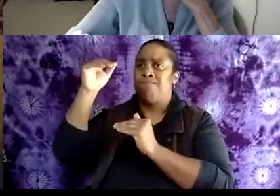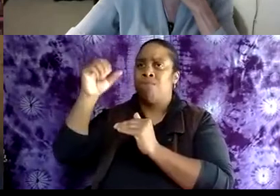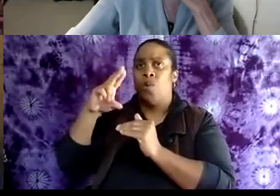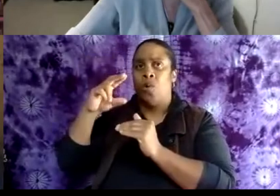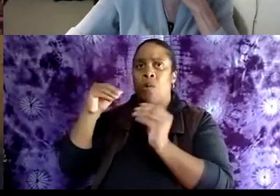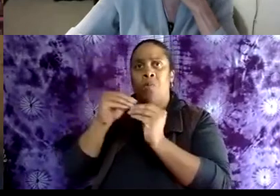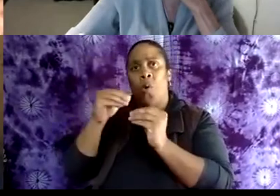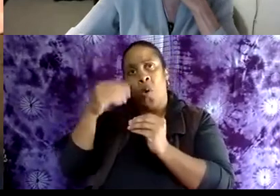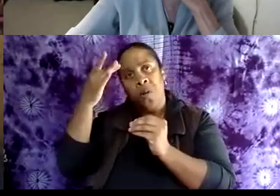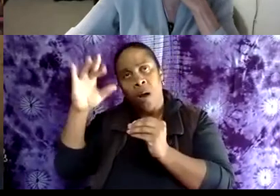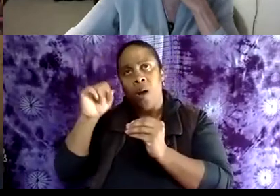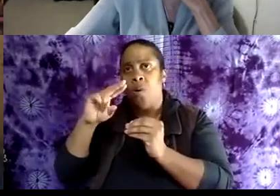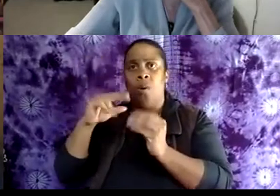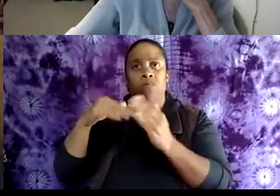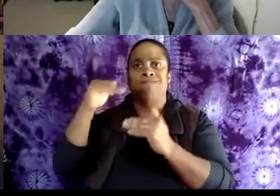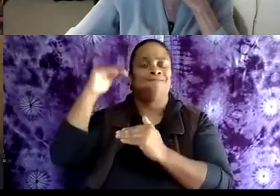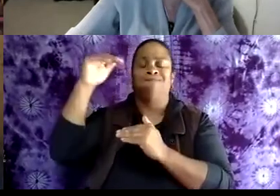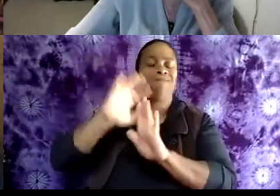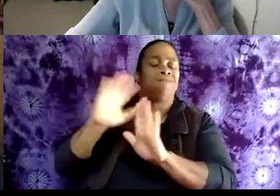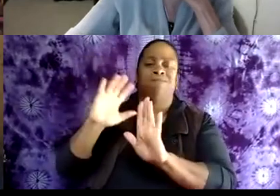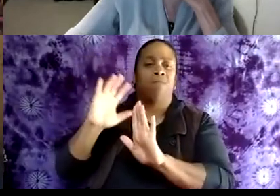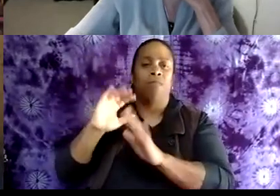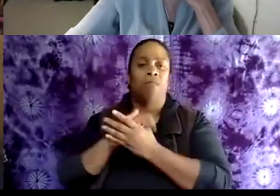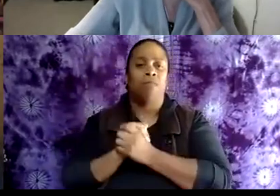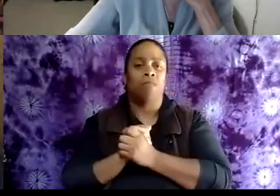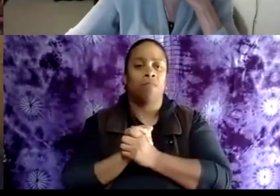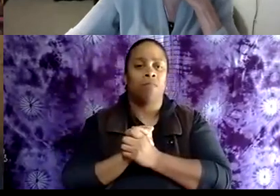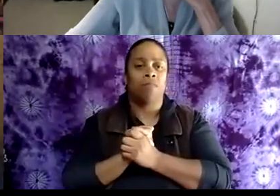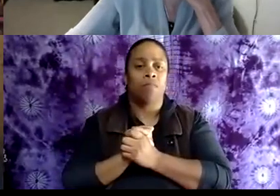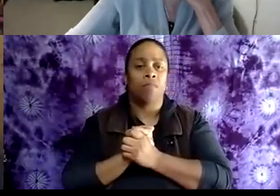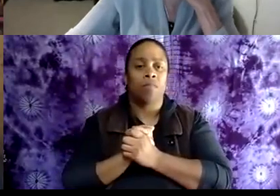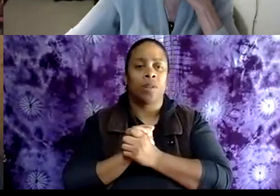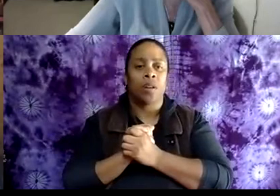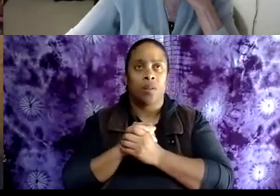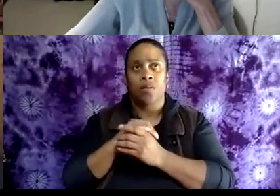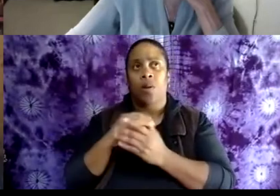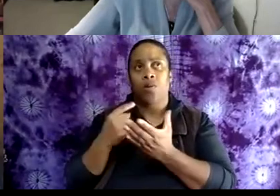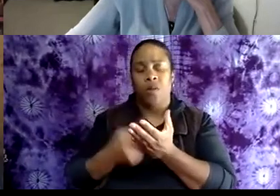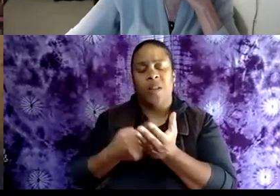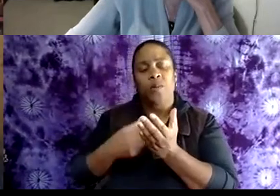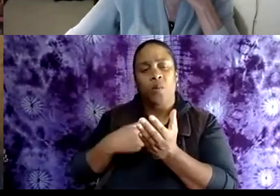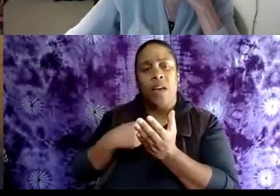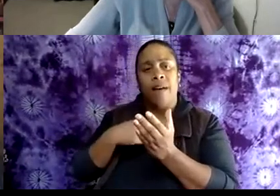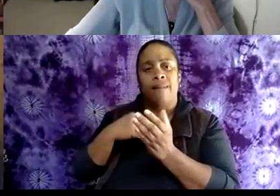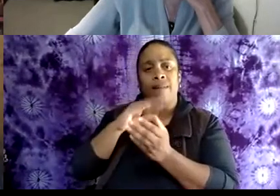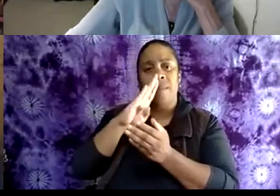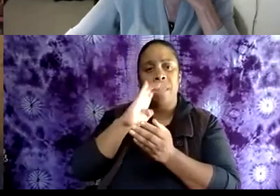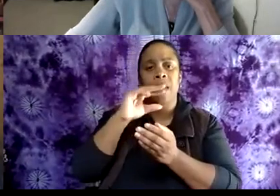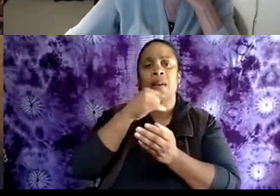at all. So there can be entities that then come in who have their own strong desires for something that they want